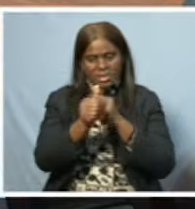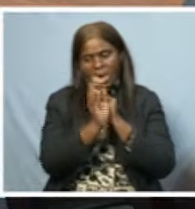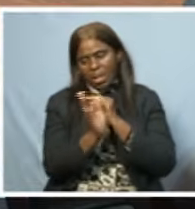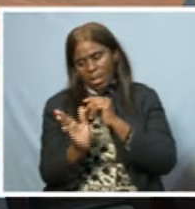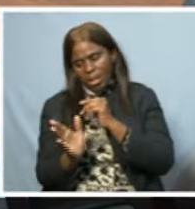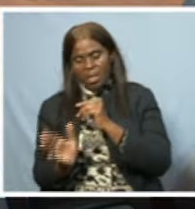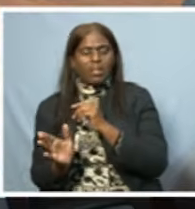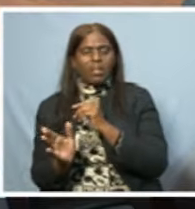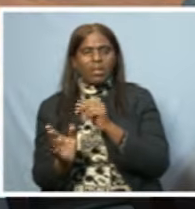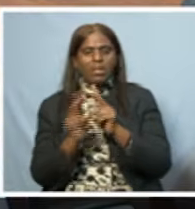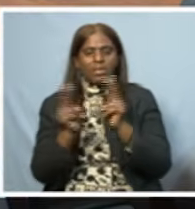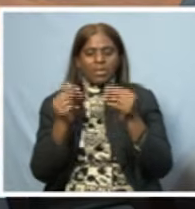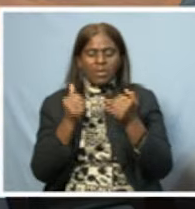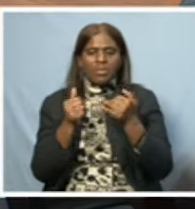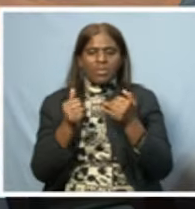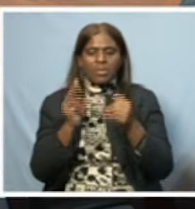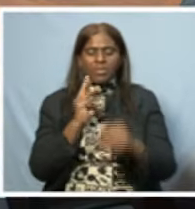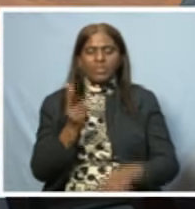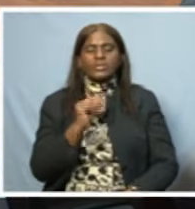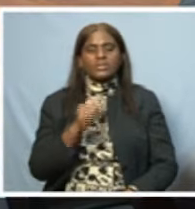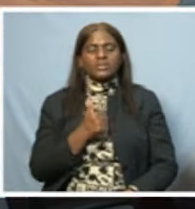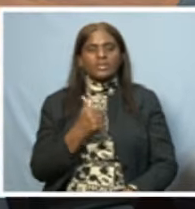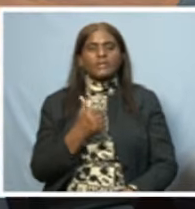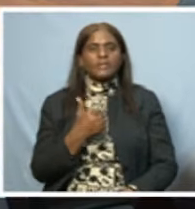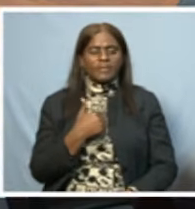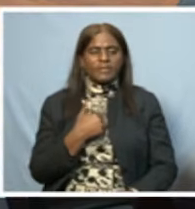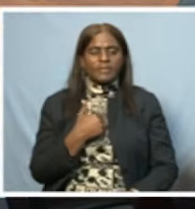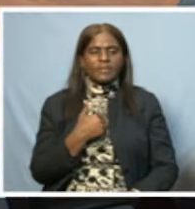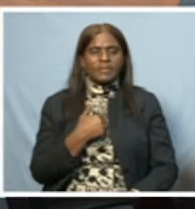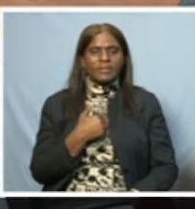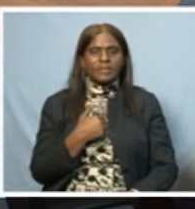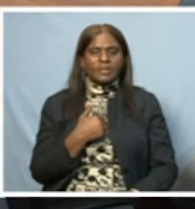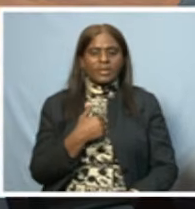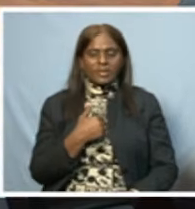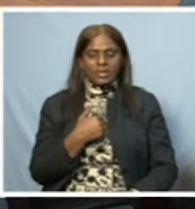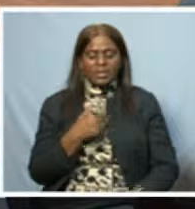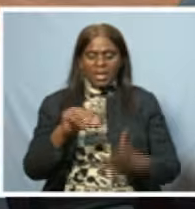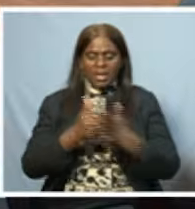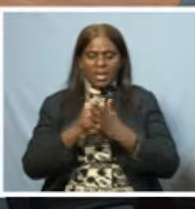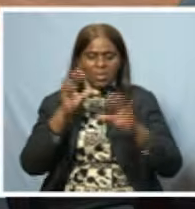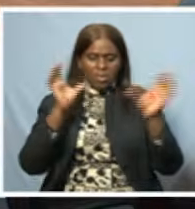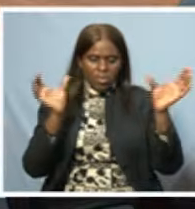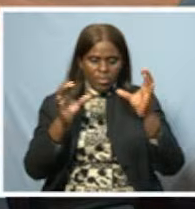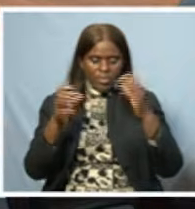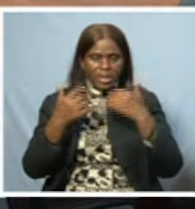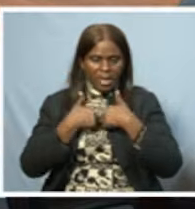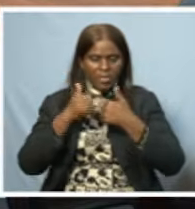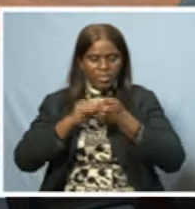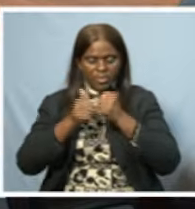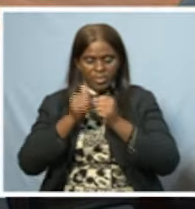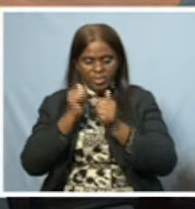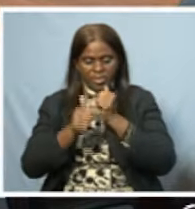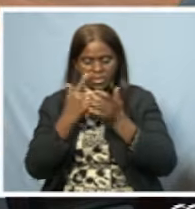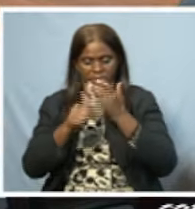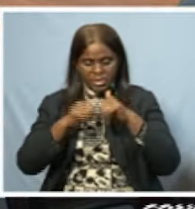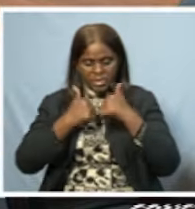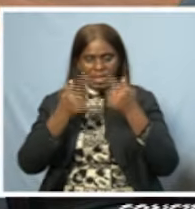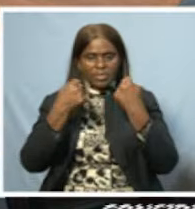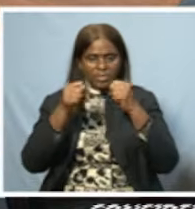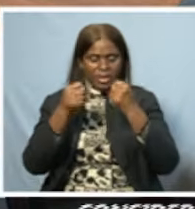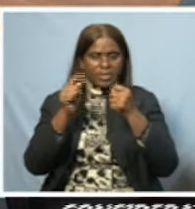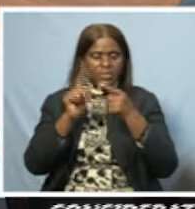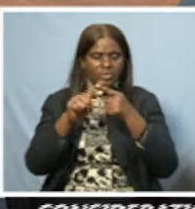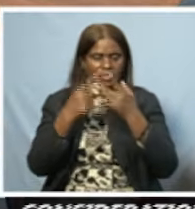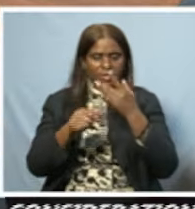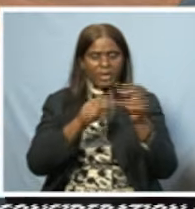time, which surrounding procurement. The dumping site, all the is not needed, and